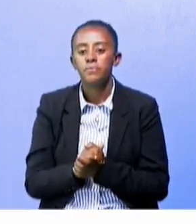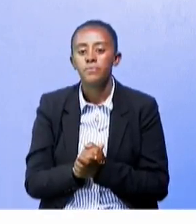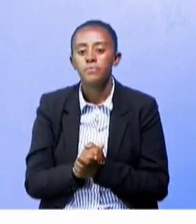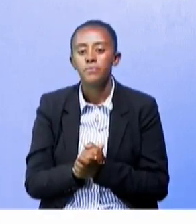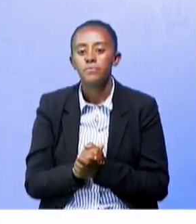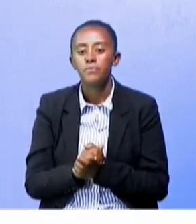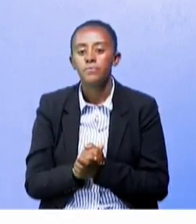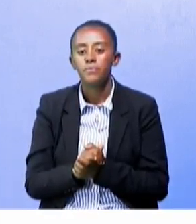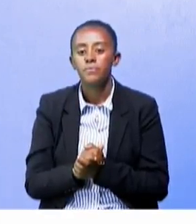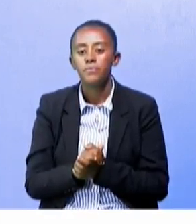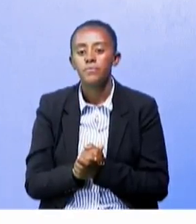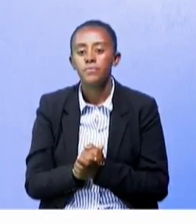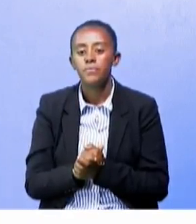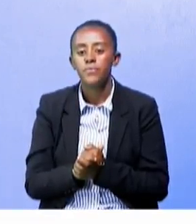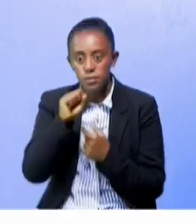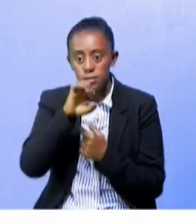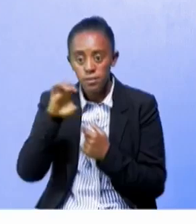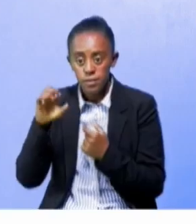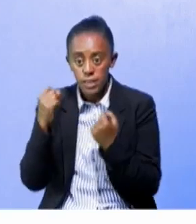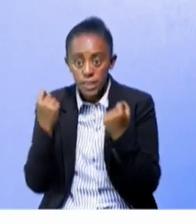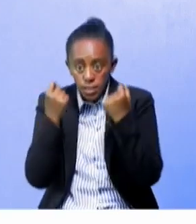I see it,